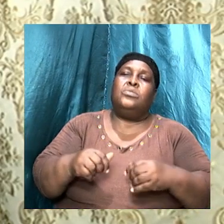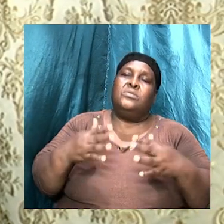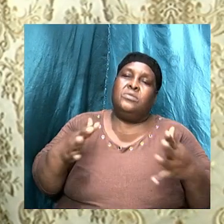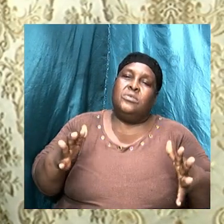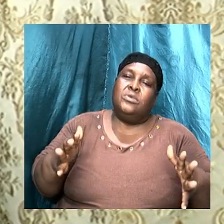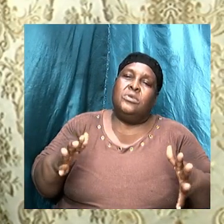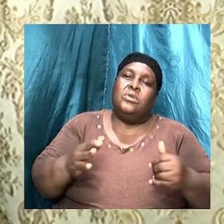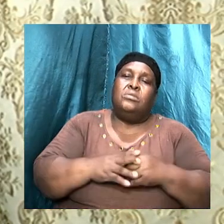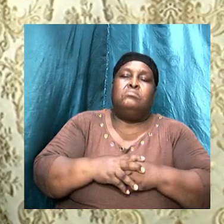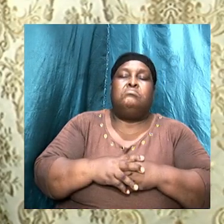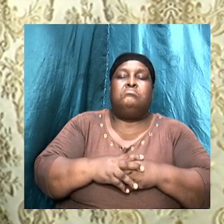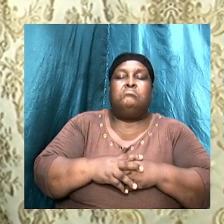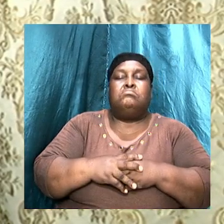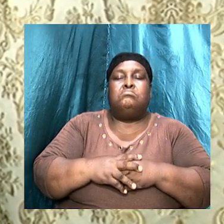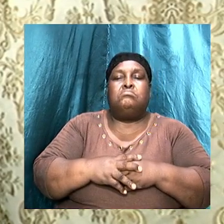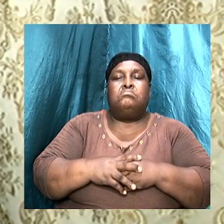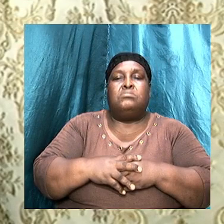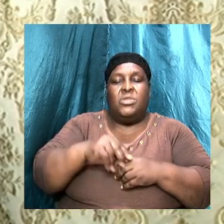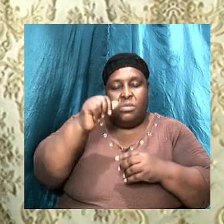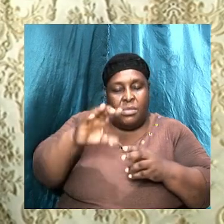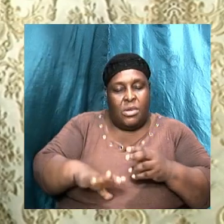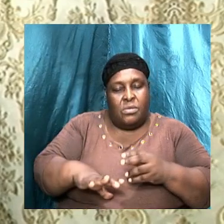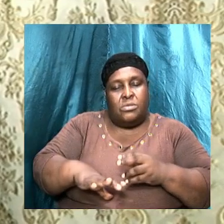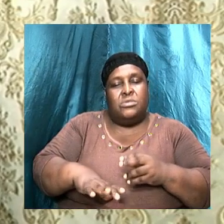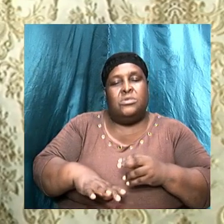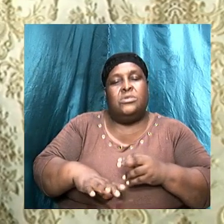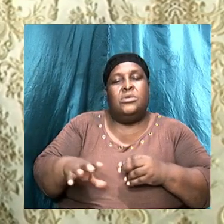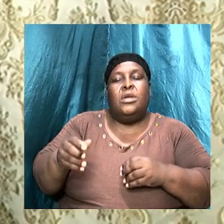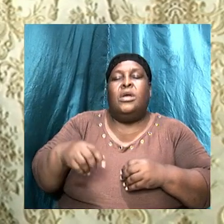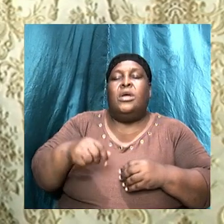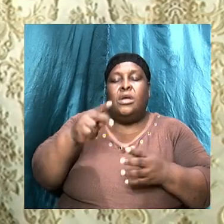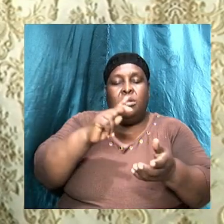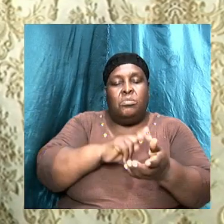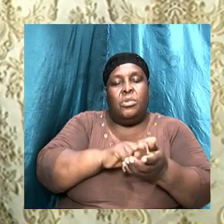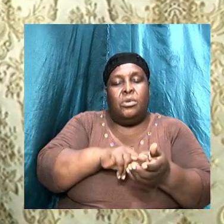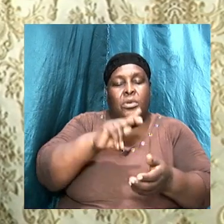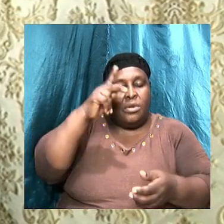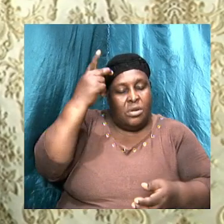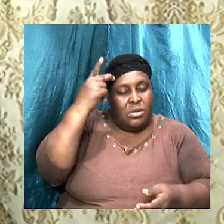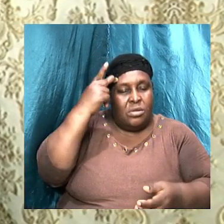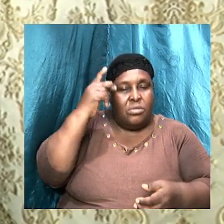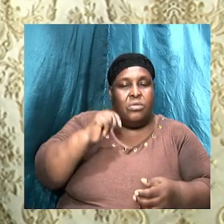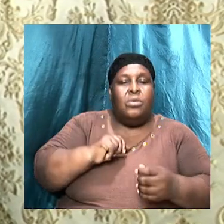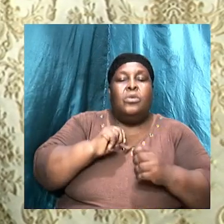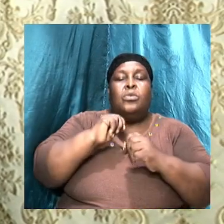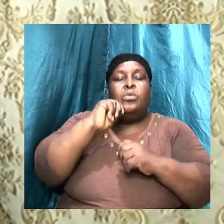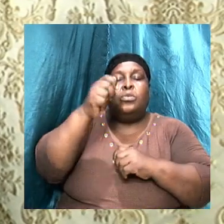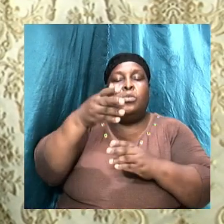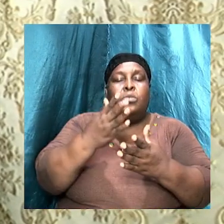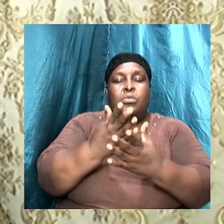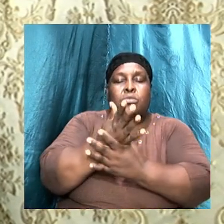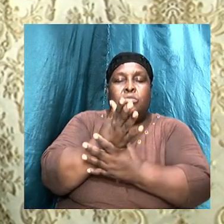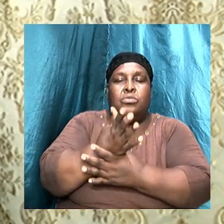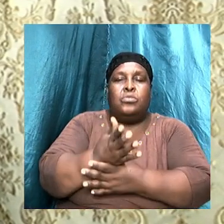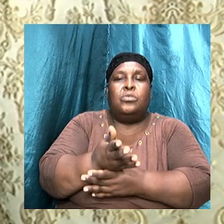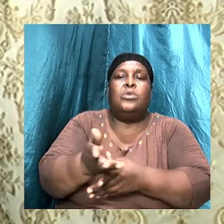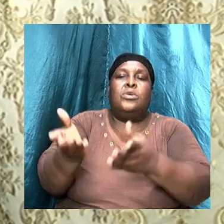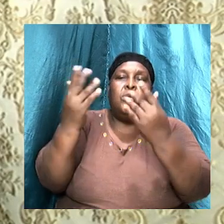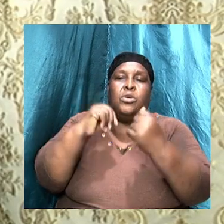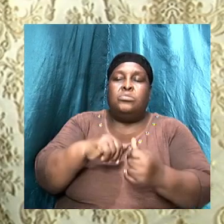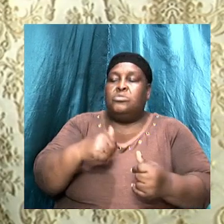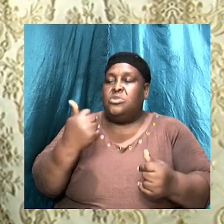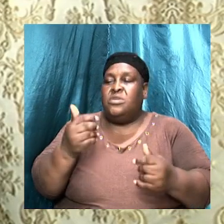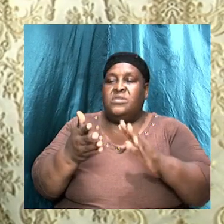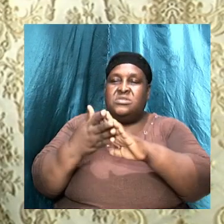Apollos was at Corinth, Paul, having passed through the upper coast, came to Ephesus, and